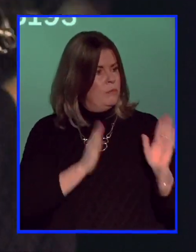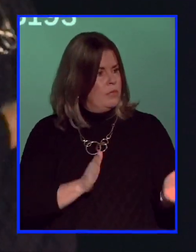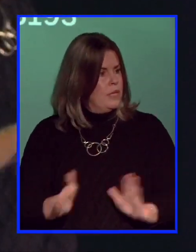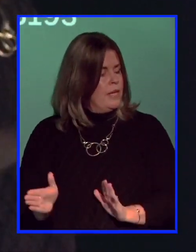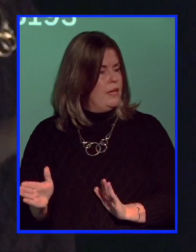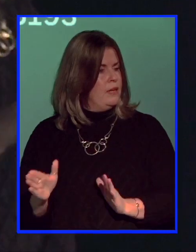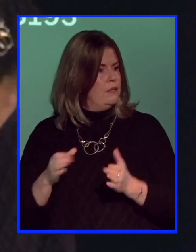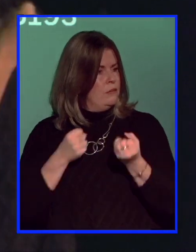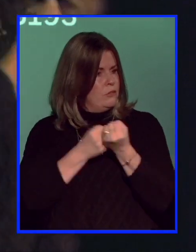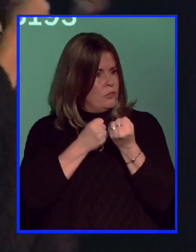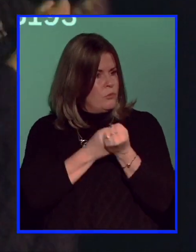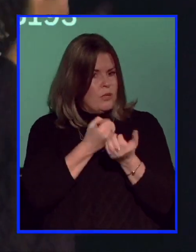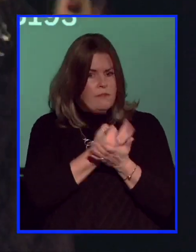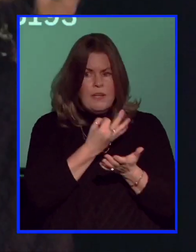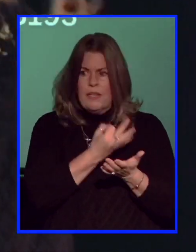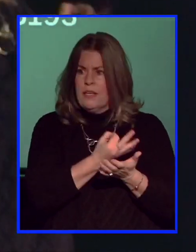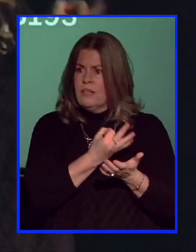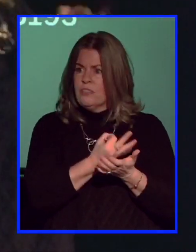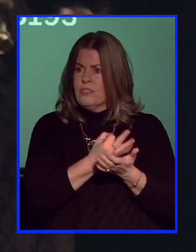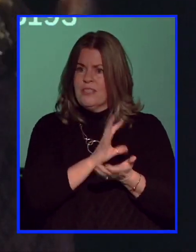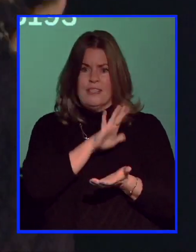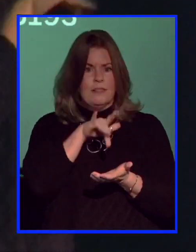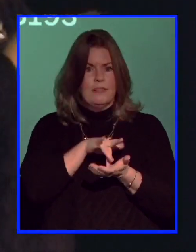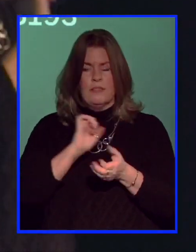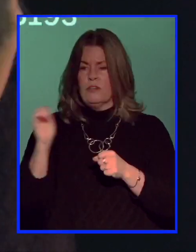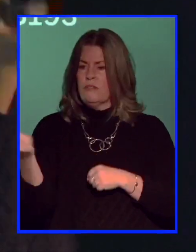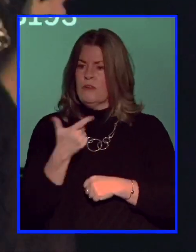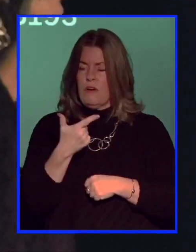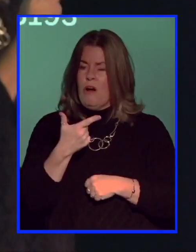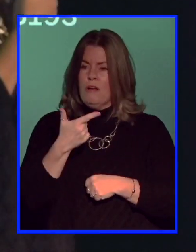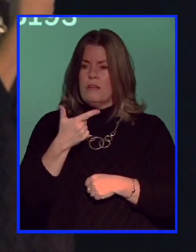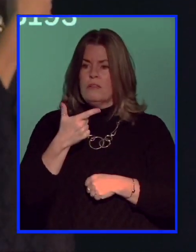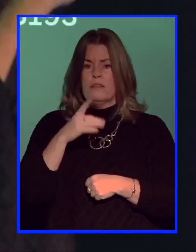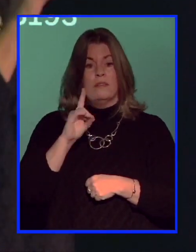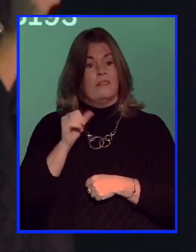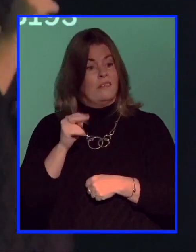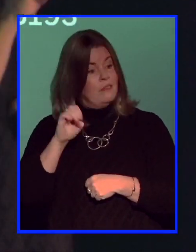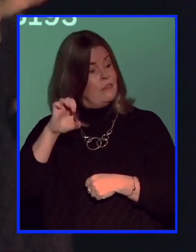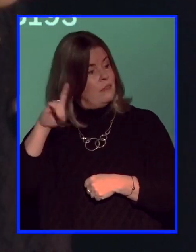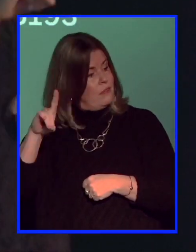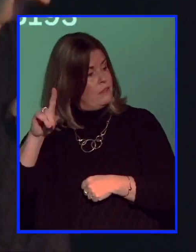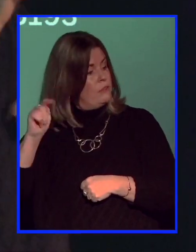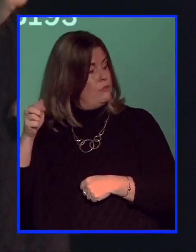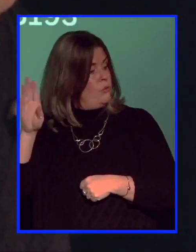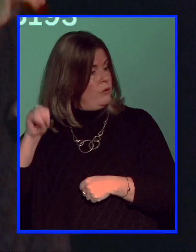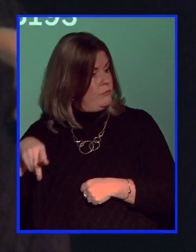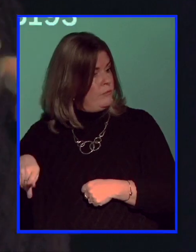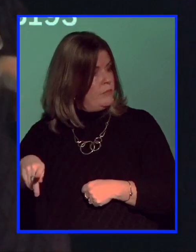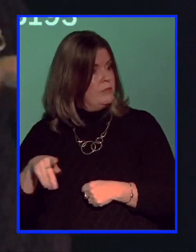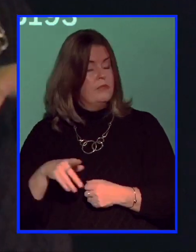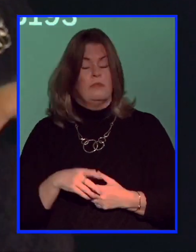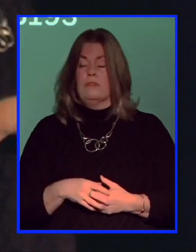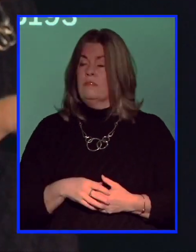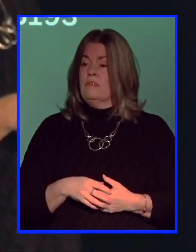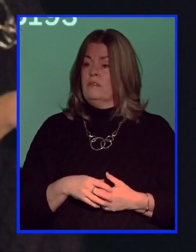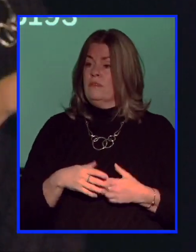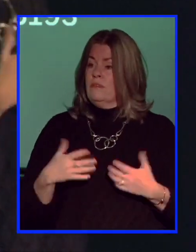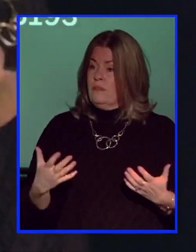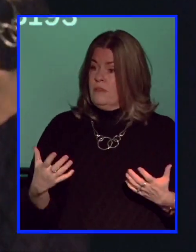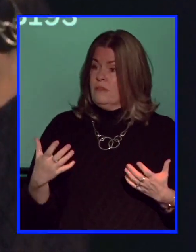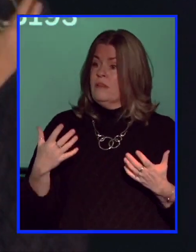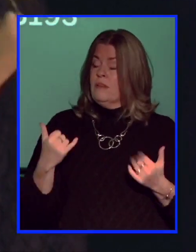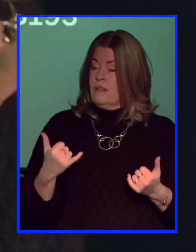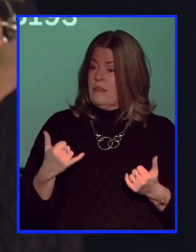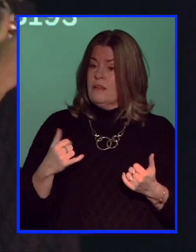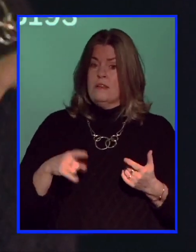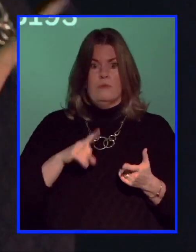financed, and at the center of everything was Donald Trump. And we then had 2 years to try to put